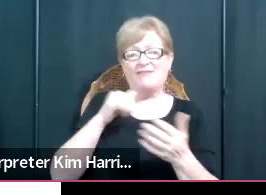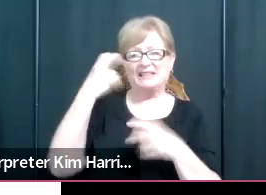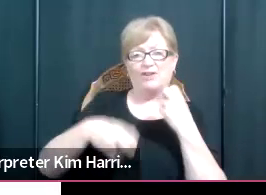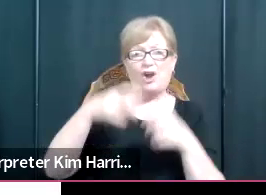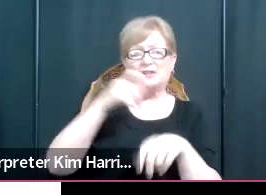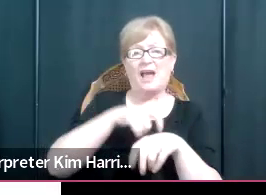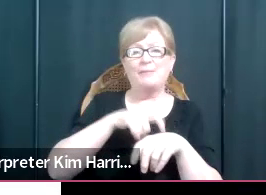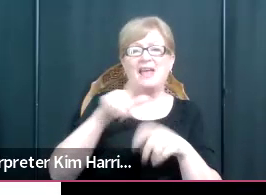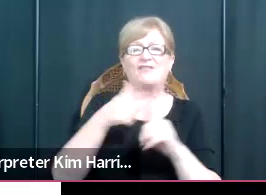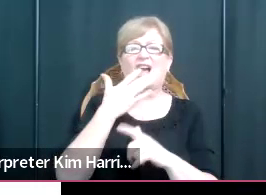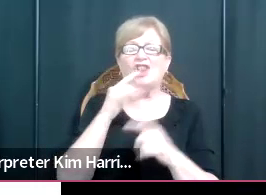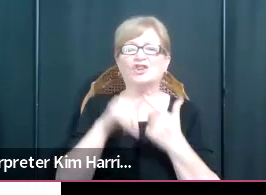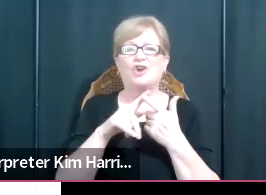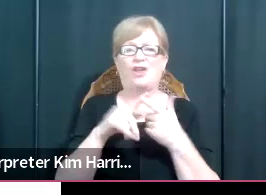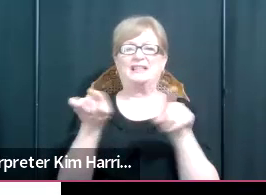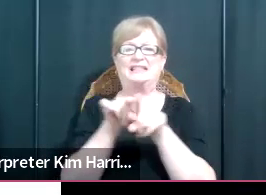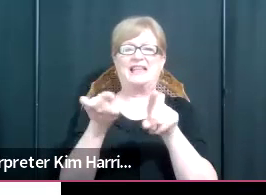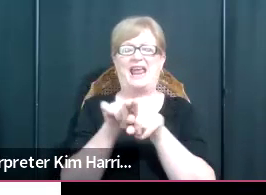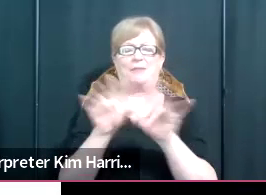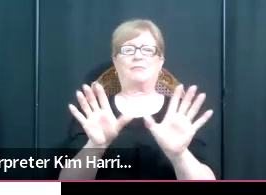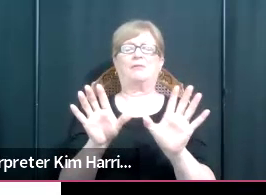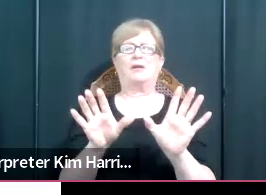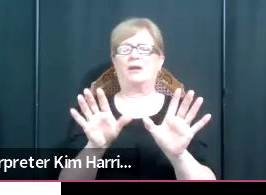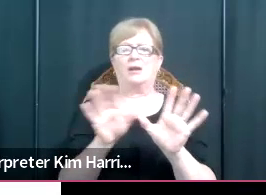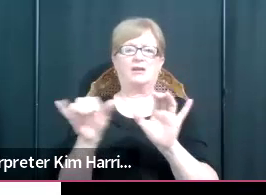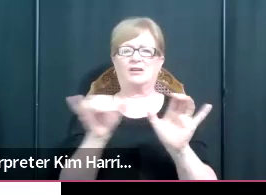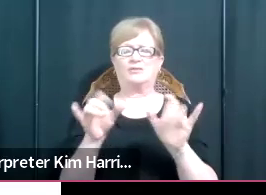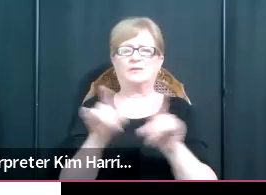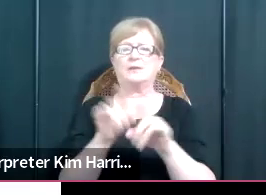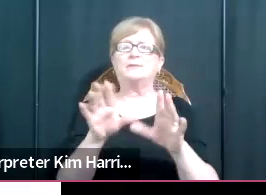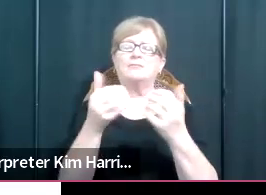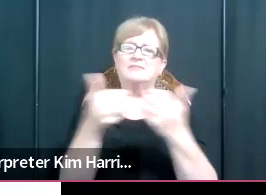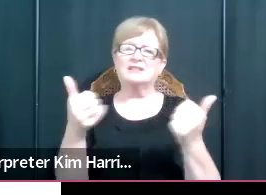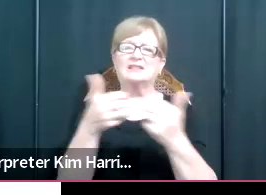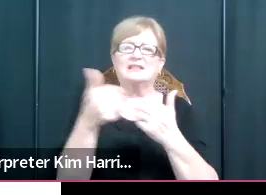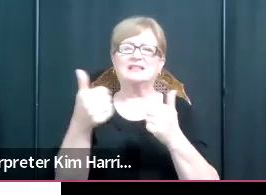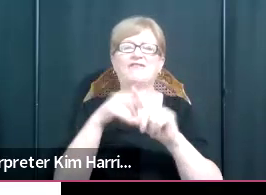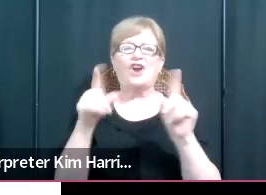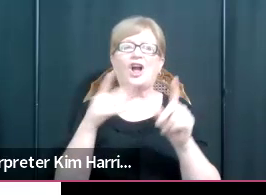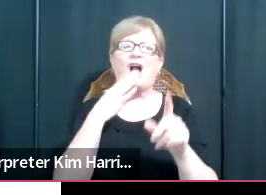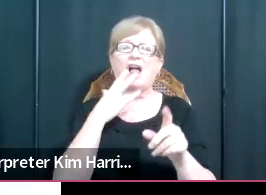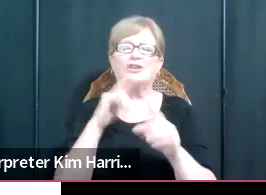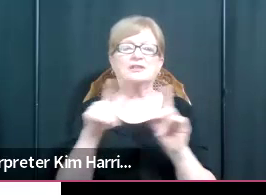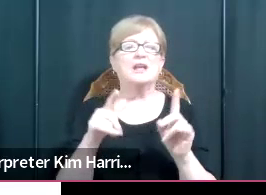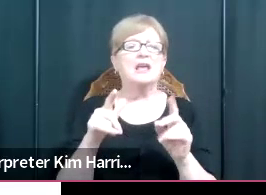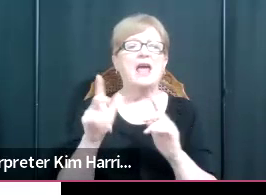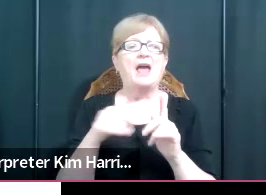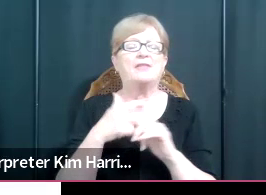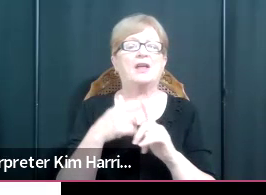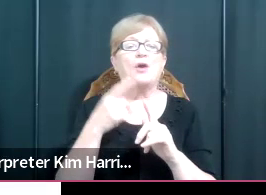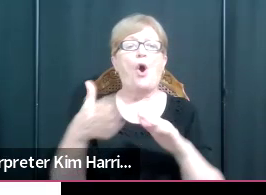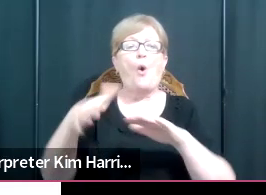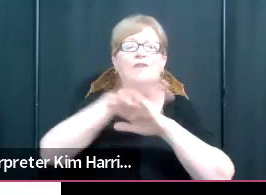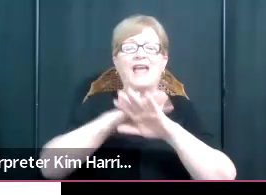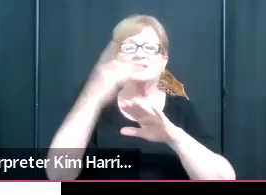the colors are too similar, so you want to make sure that you're being mindful of that. Again, things like reading guides, there's overlays for pages, and